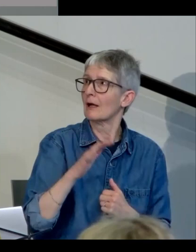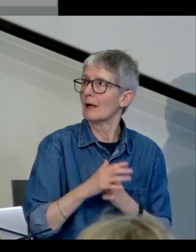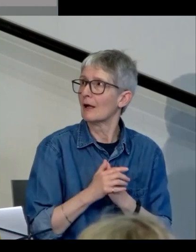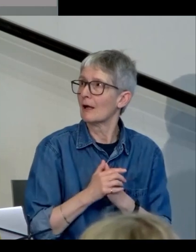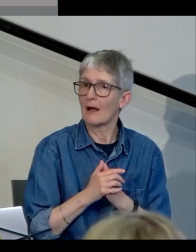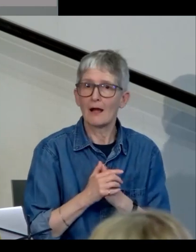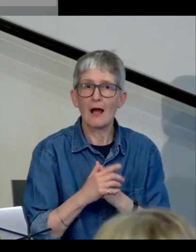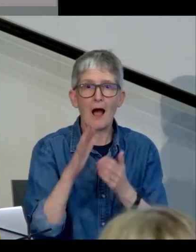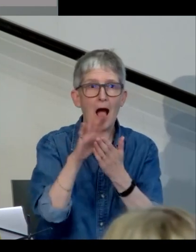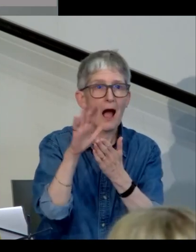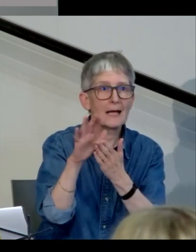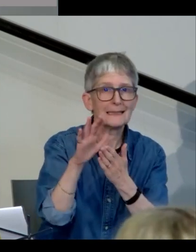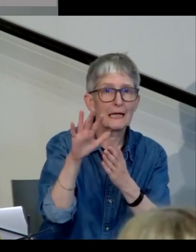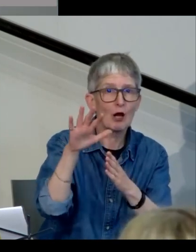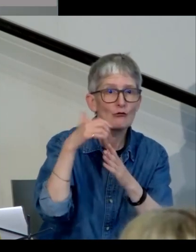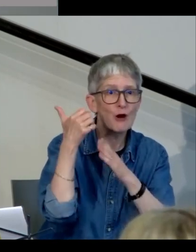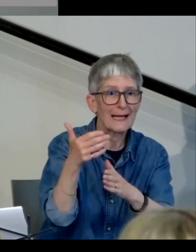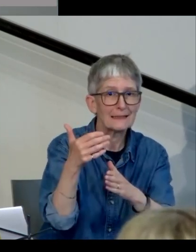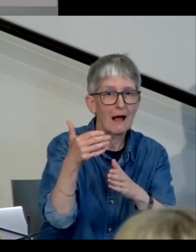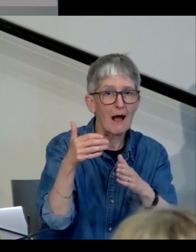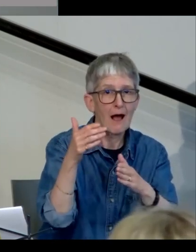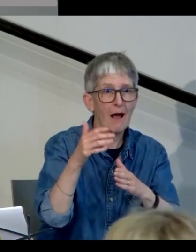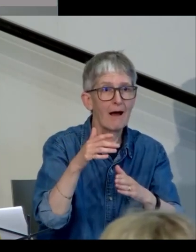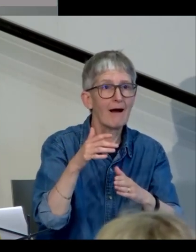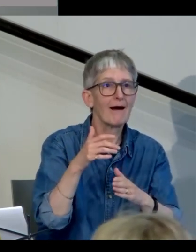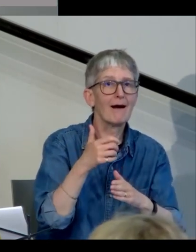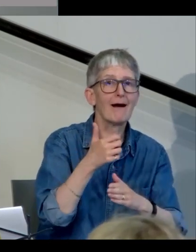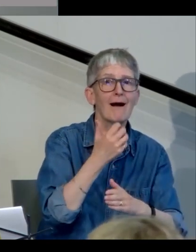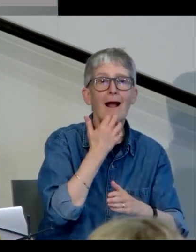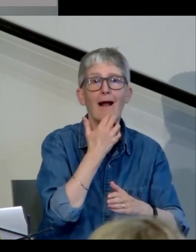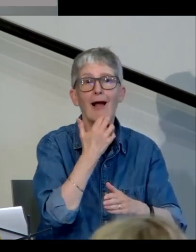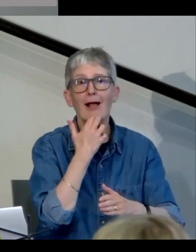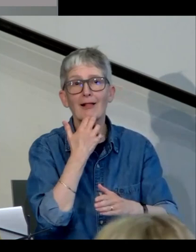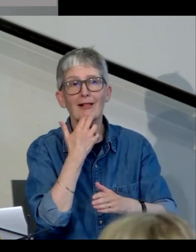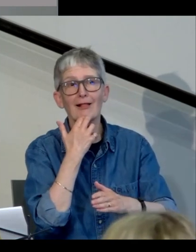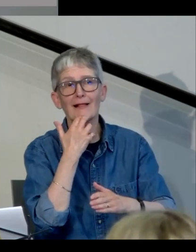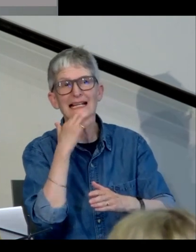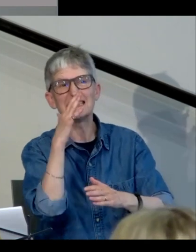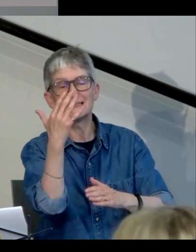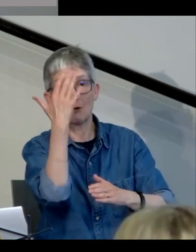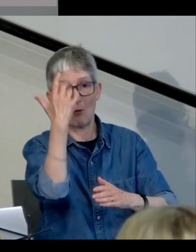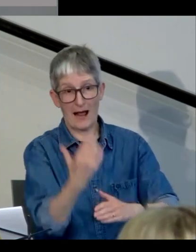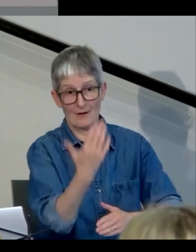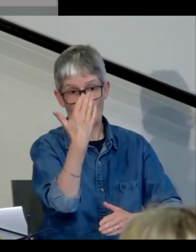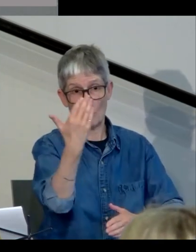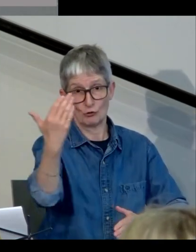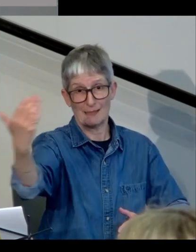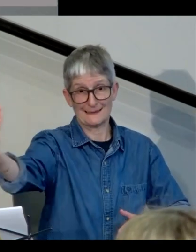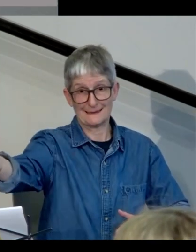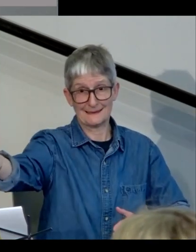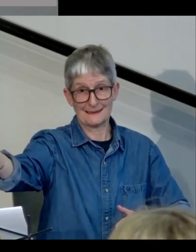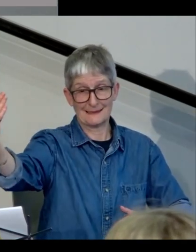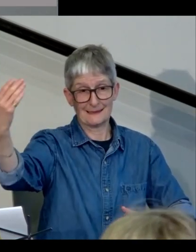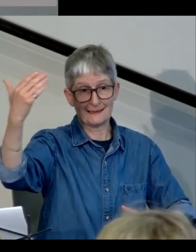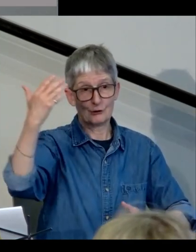is because Heidi's great uncle is one of those people. So if you want to see Heidi's great uncle, Delissa Bernard, you can